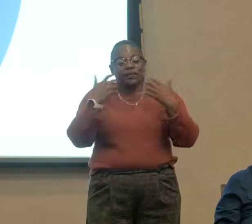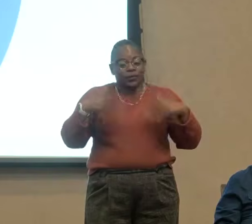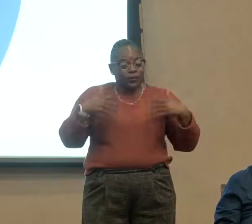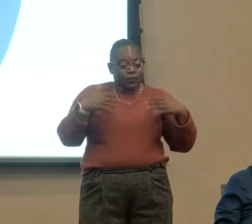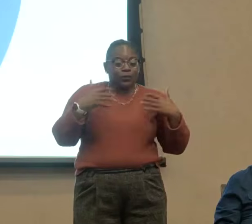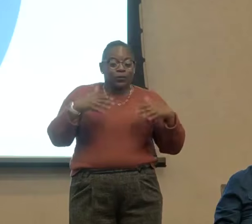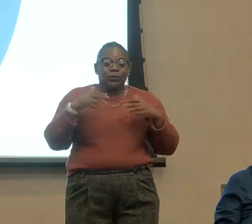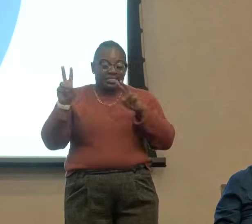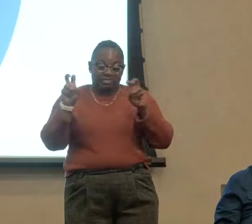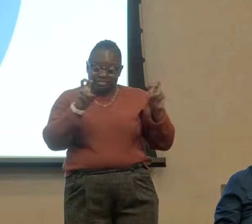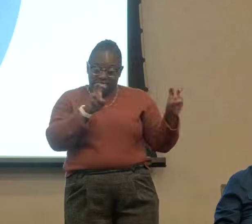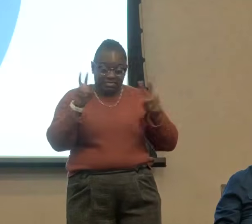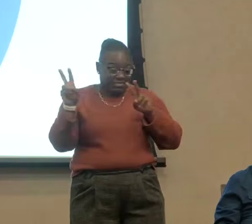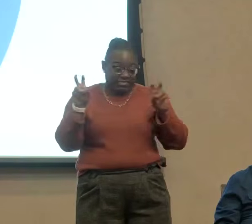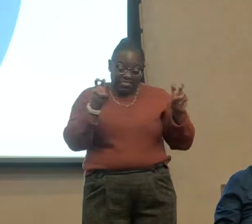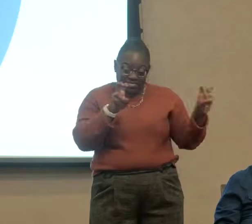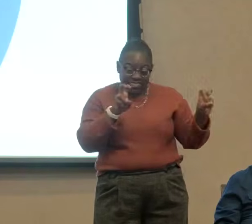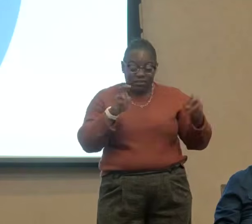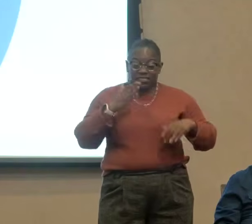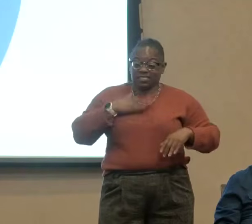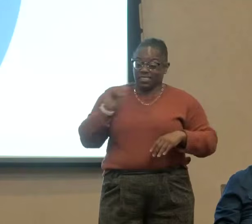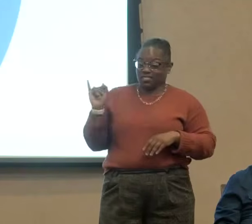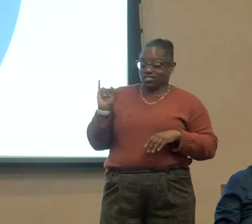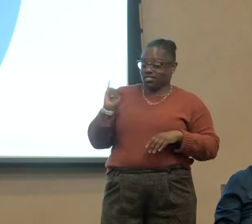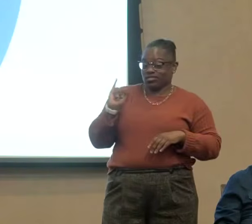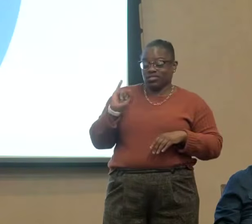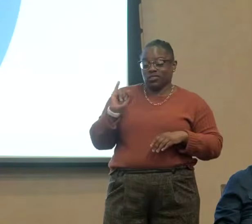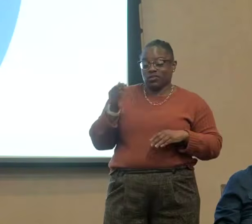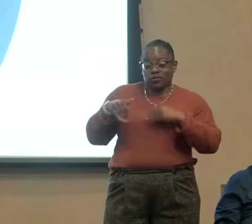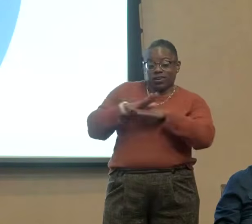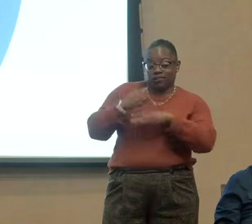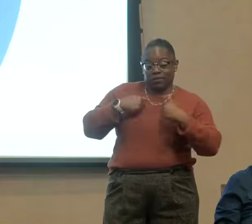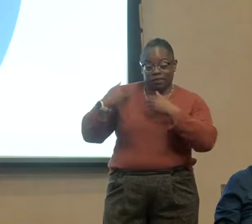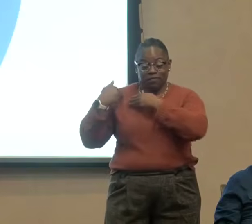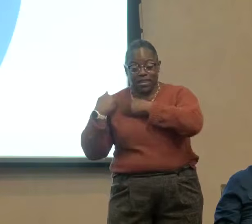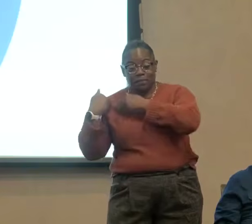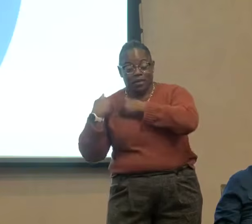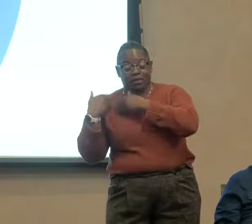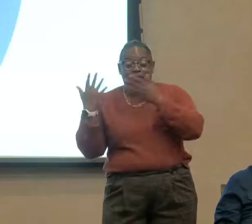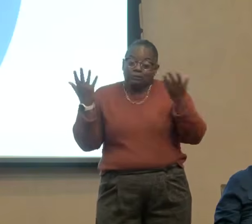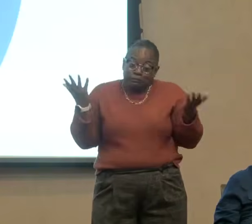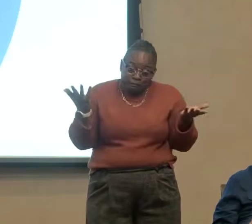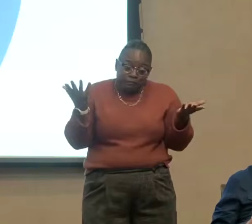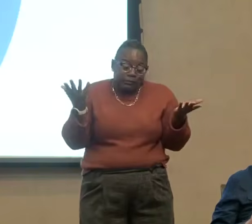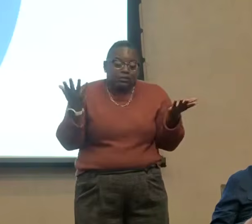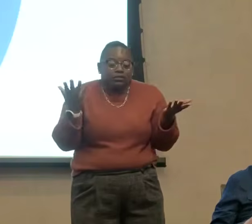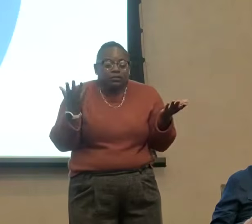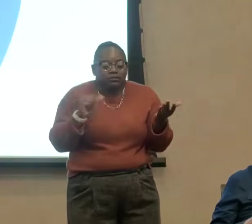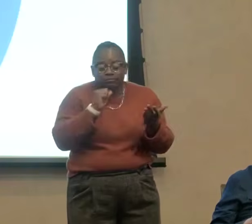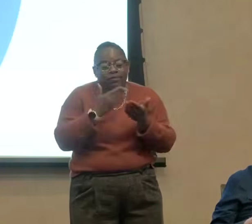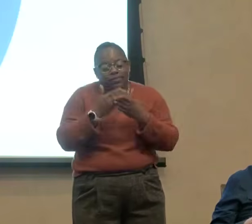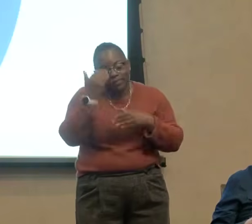can be a problem in that you're not covered for it. And it makes absolutely no